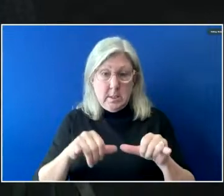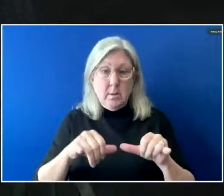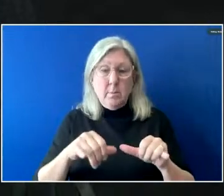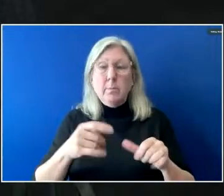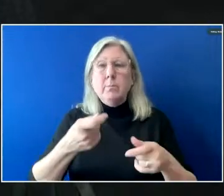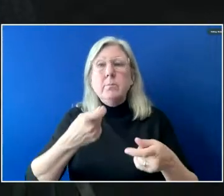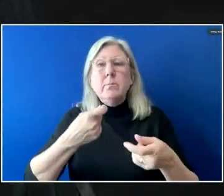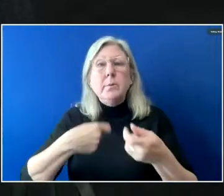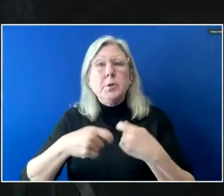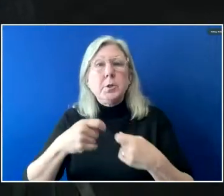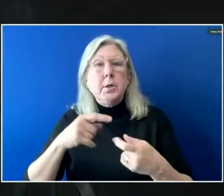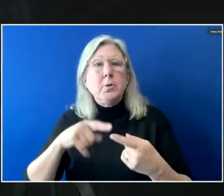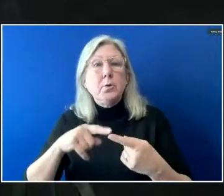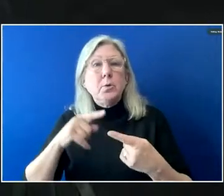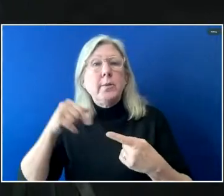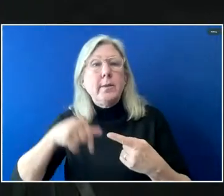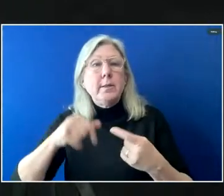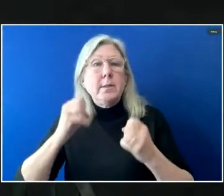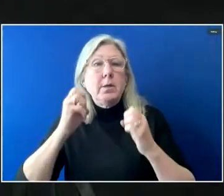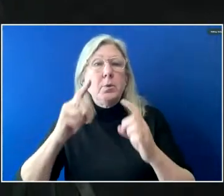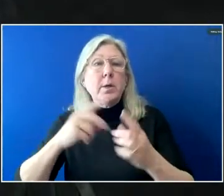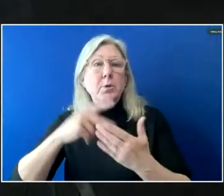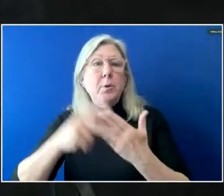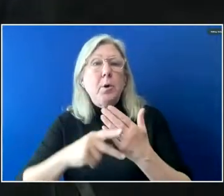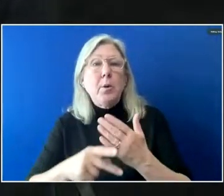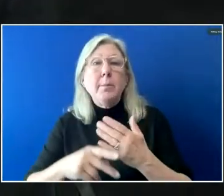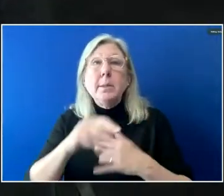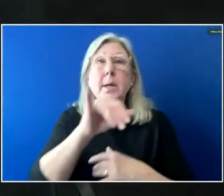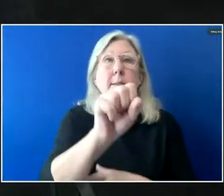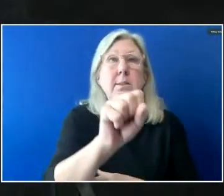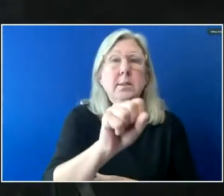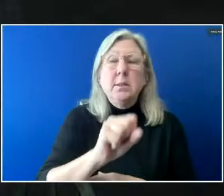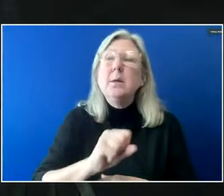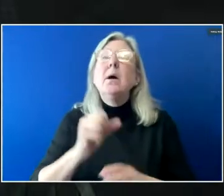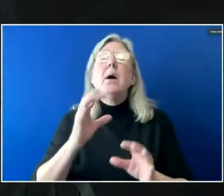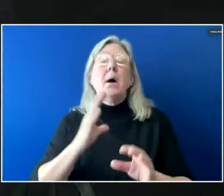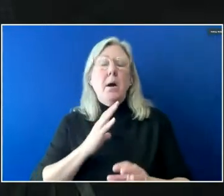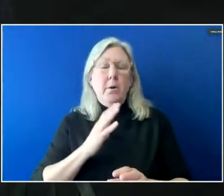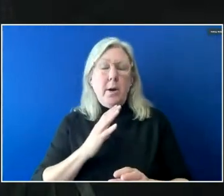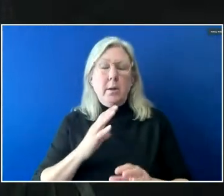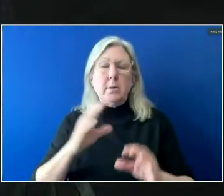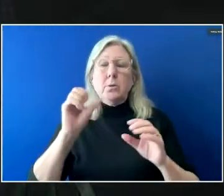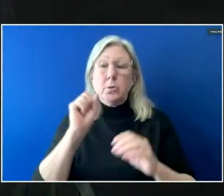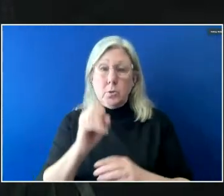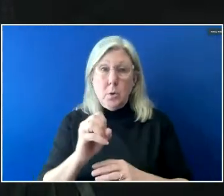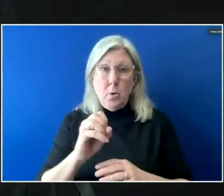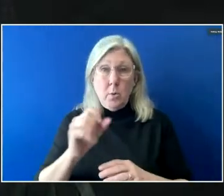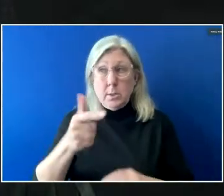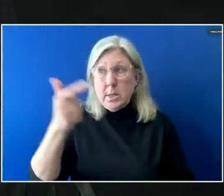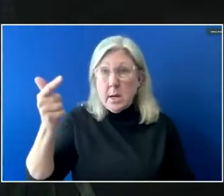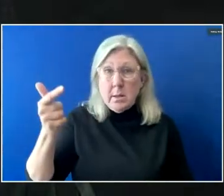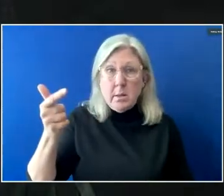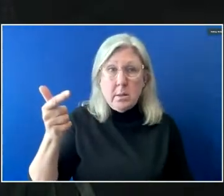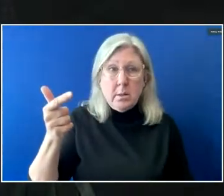program yes all right so is there a